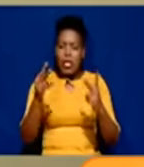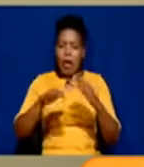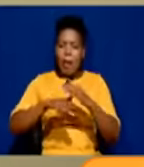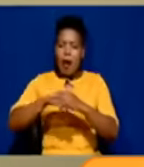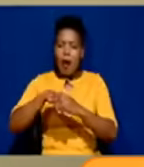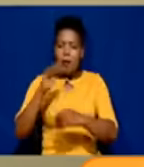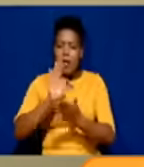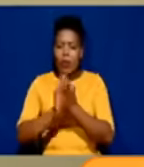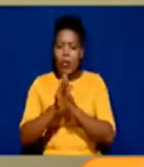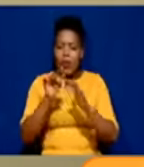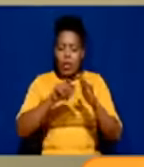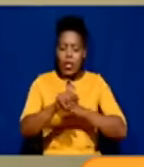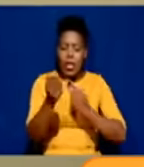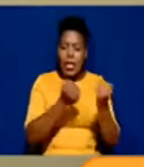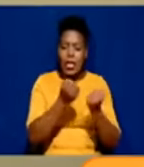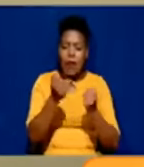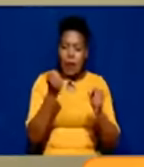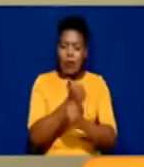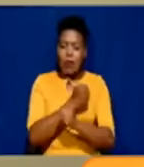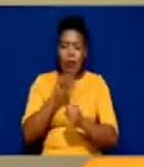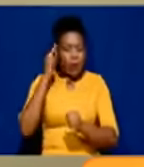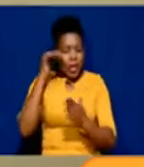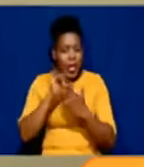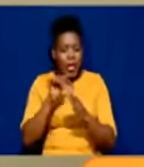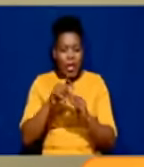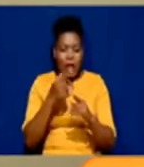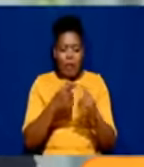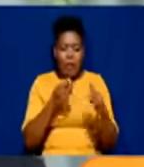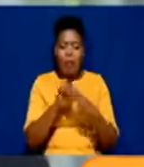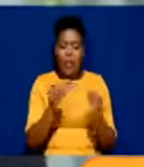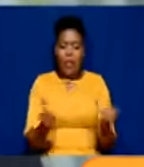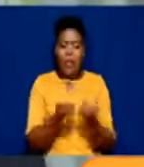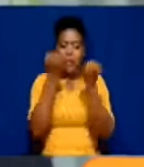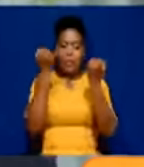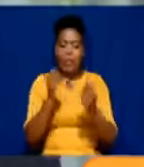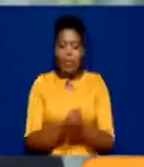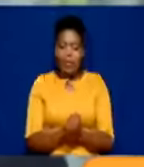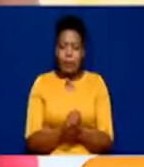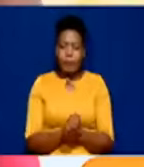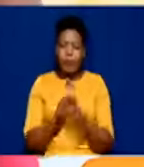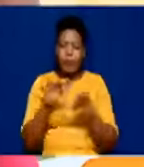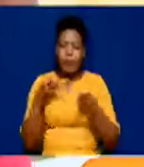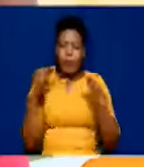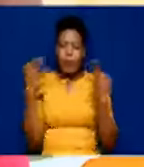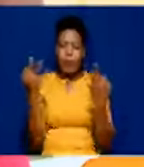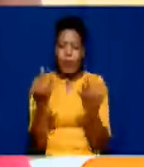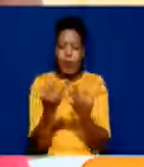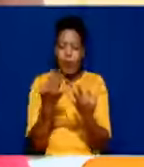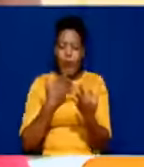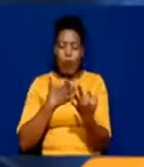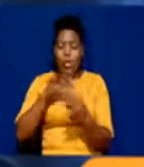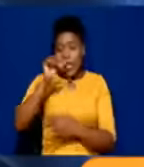without entering this car, you wouldn't think that they came from that accident. The distraught family now calling upon